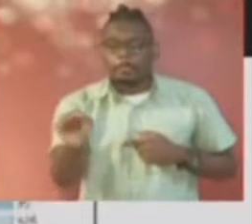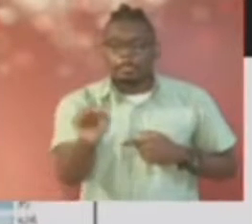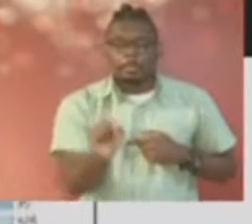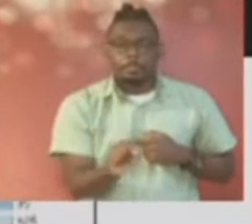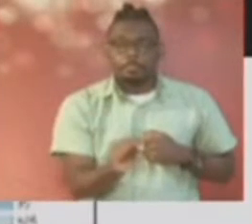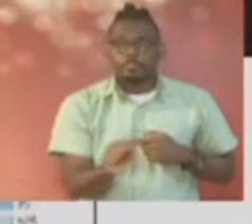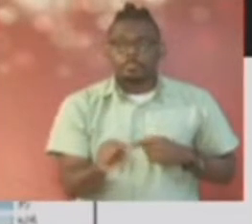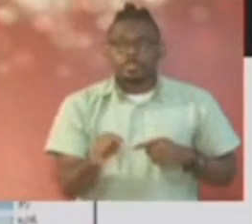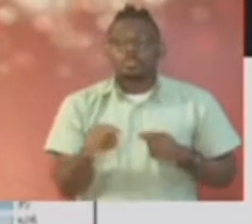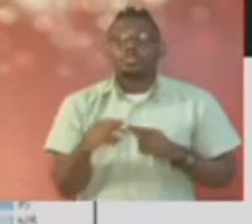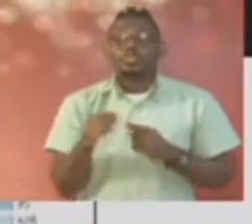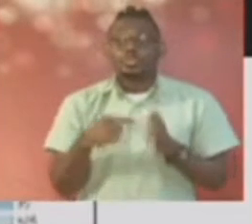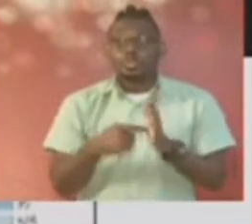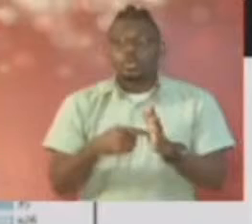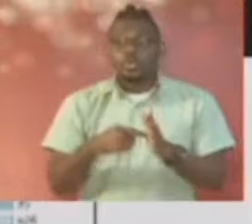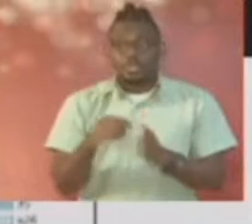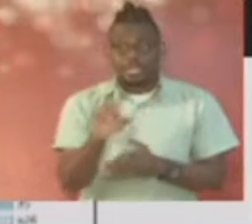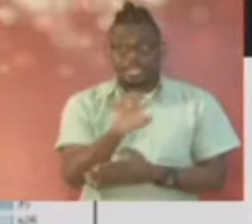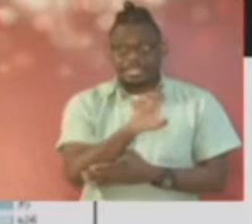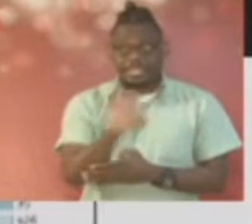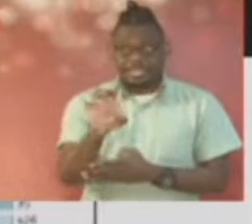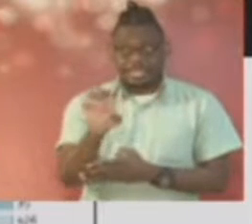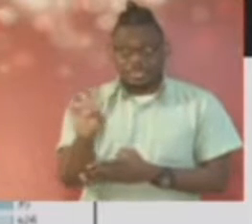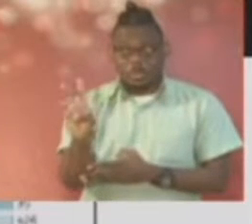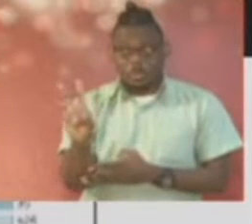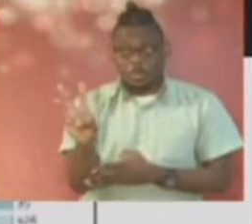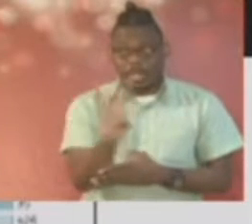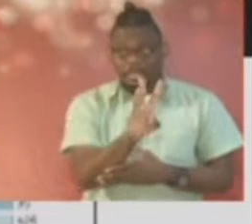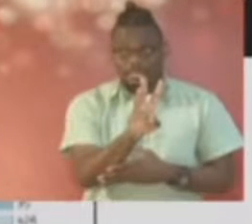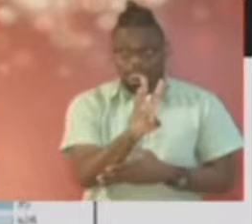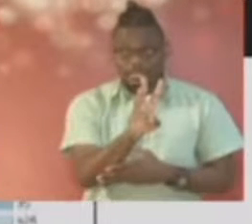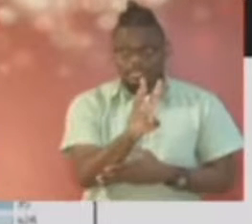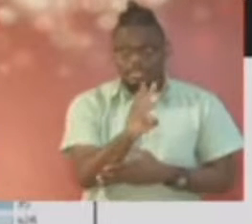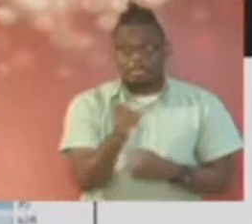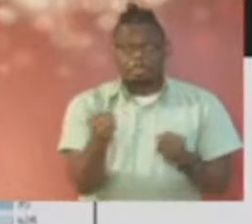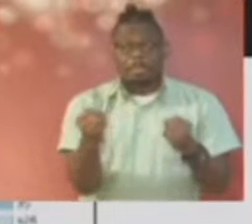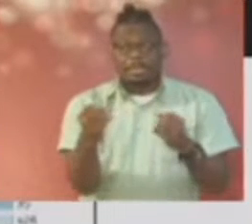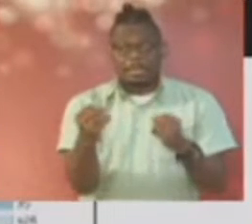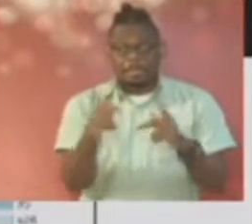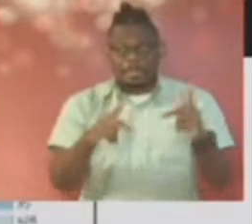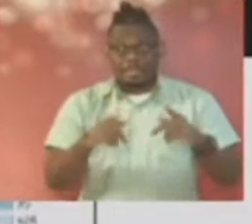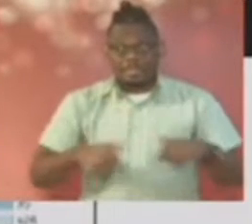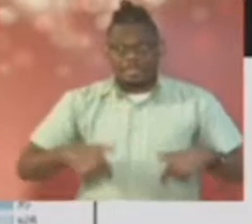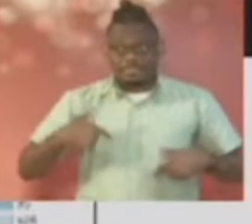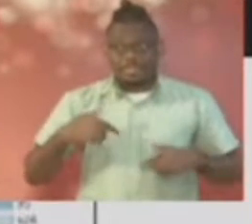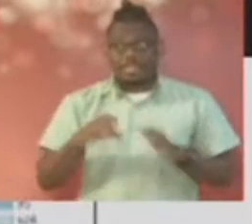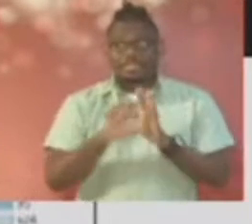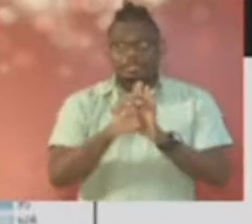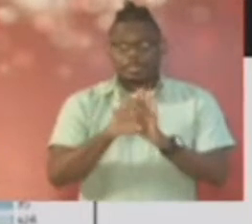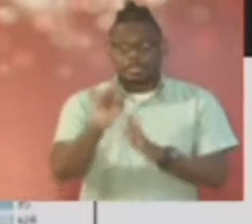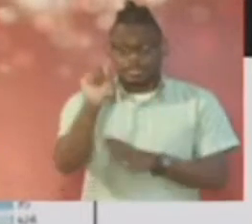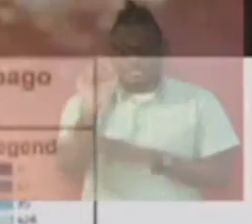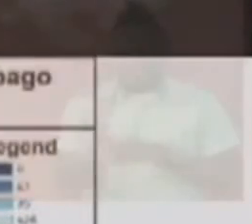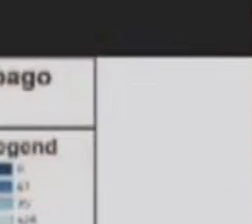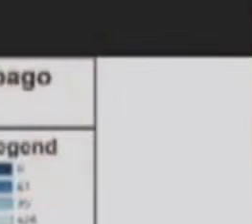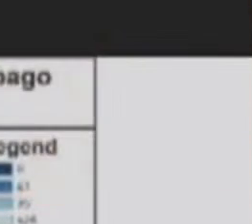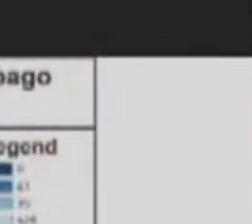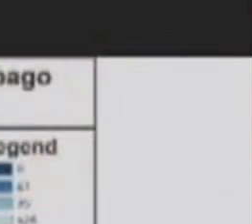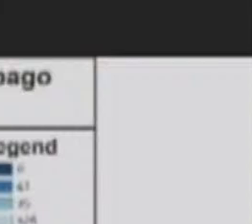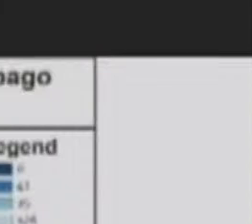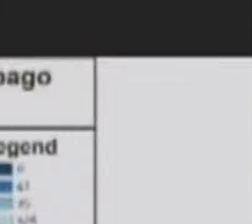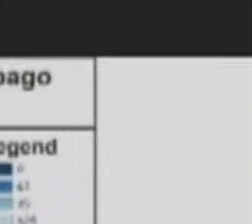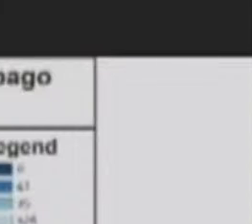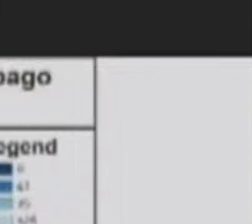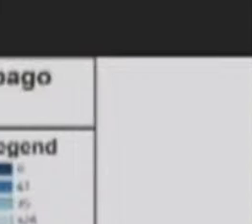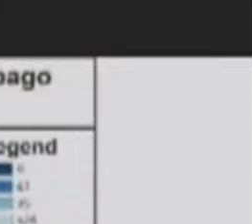the east-west corridor and in various highly populated segments such as San Fernando. And the same information used to